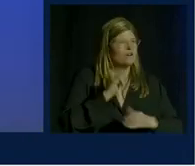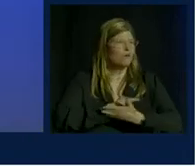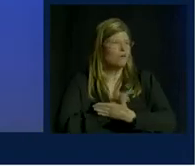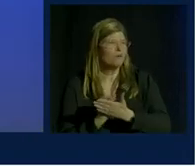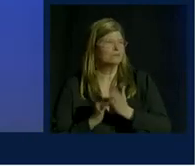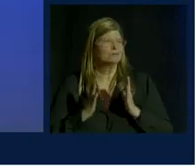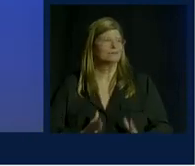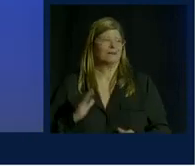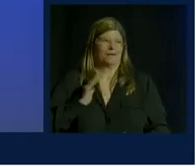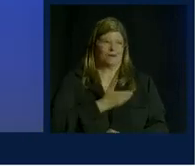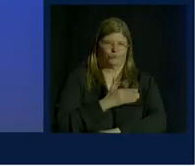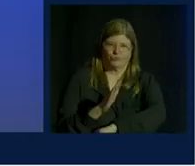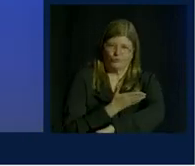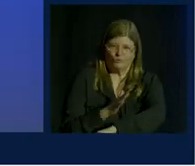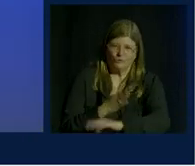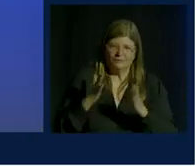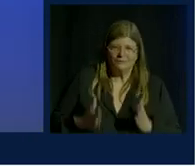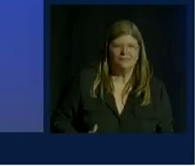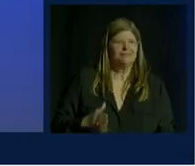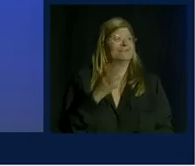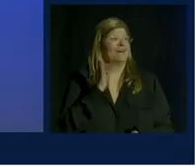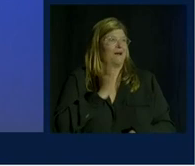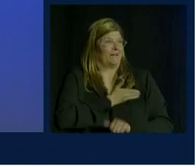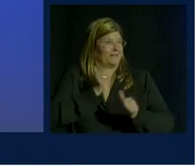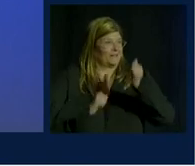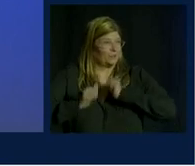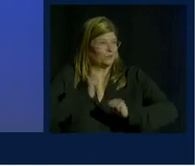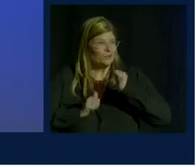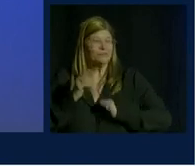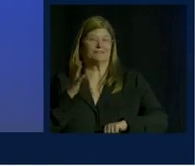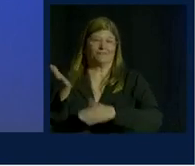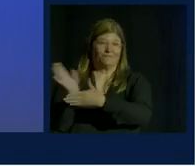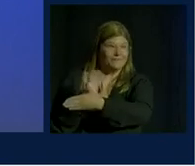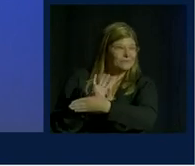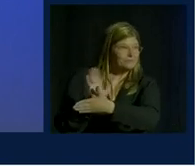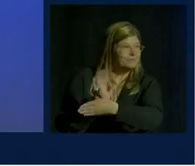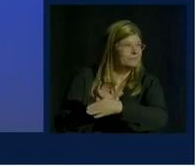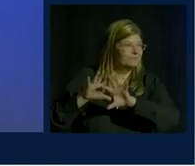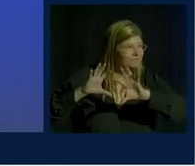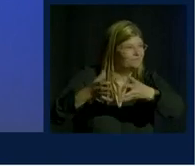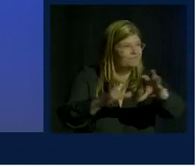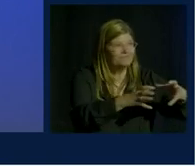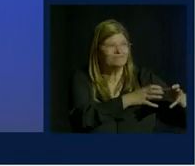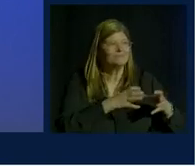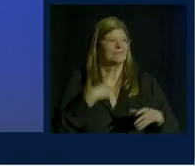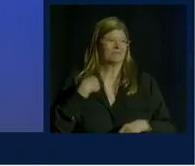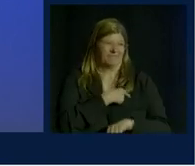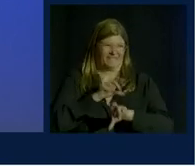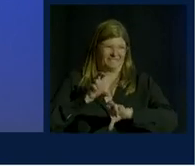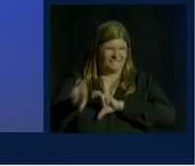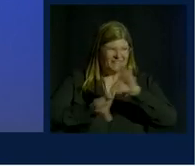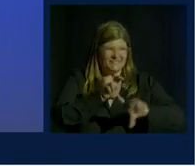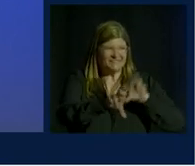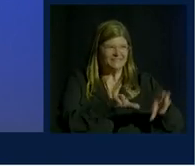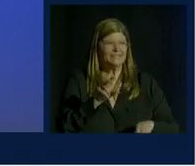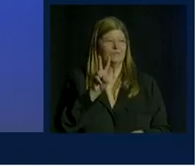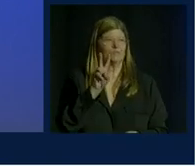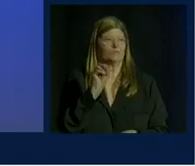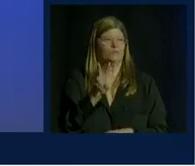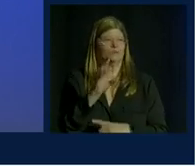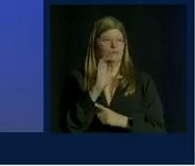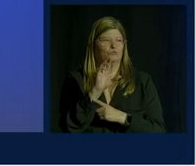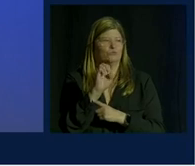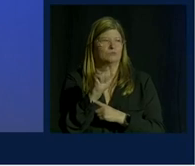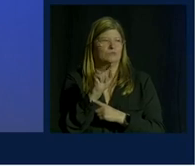our artists, our musicians, our theaters, and the film industries. We have made investments in